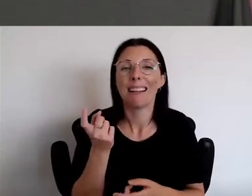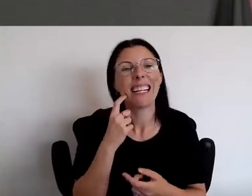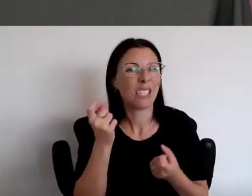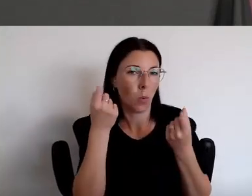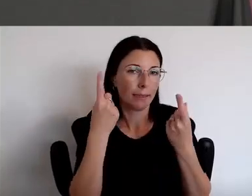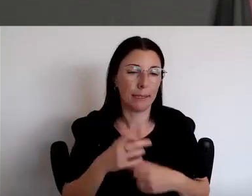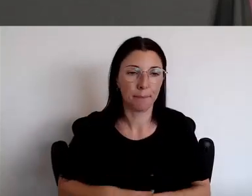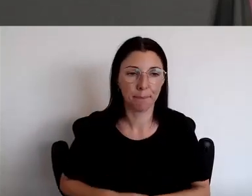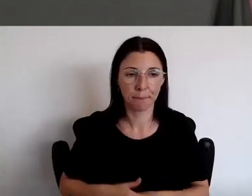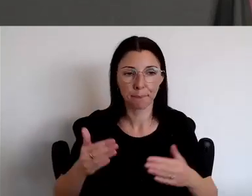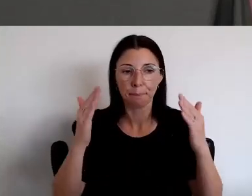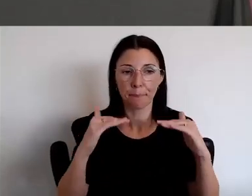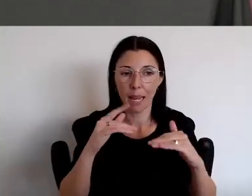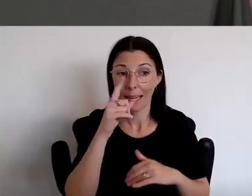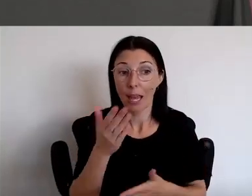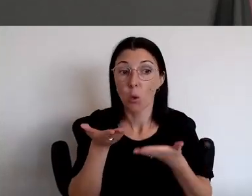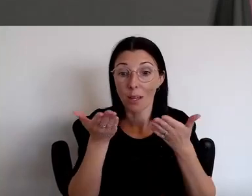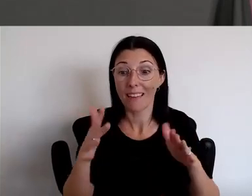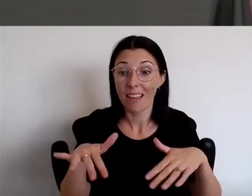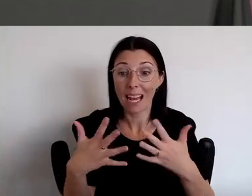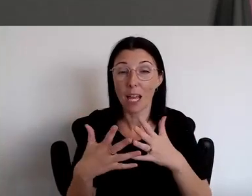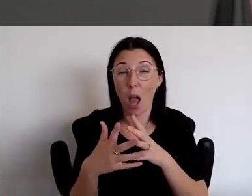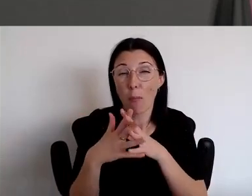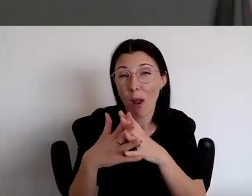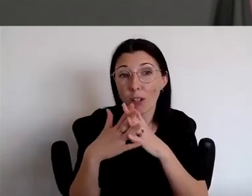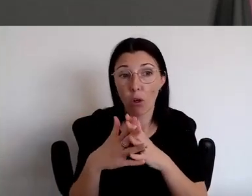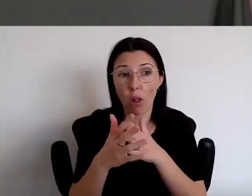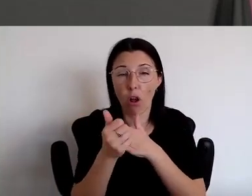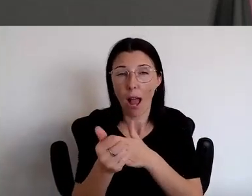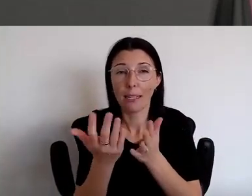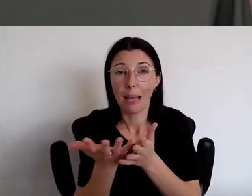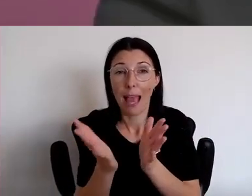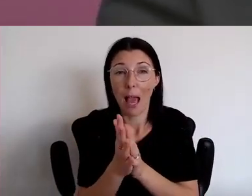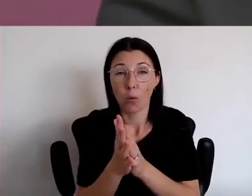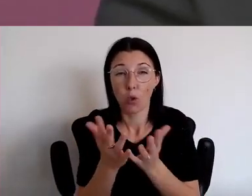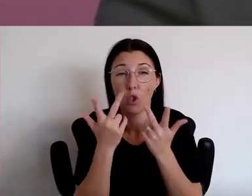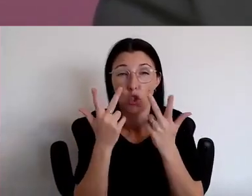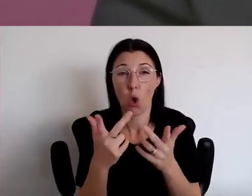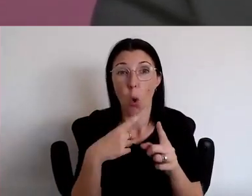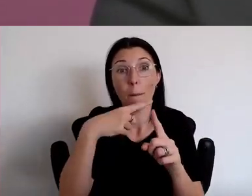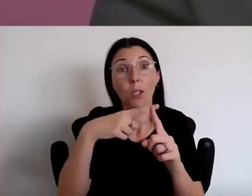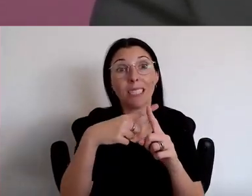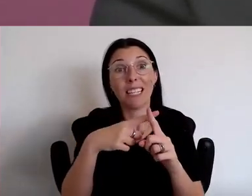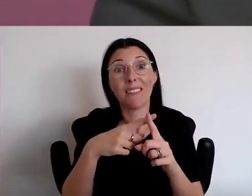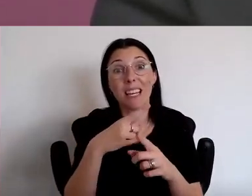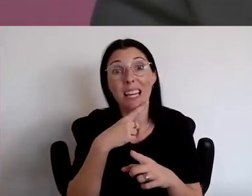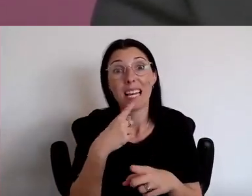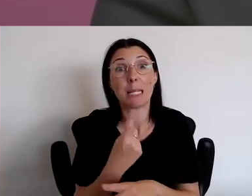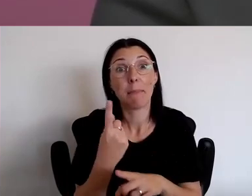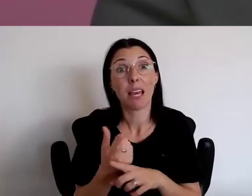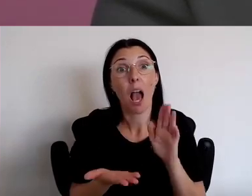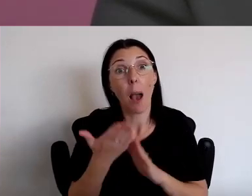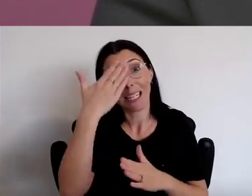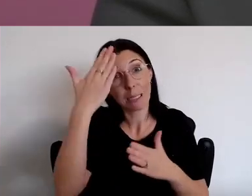And can you give any practical guidance on how to highlight positive speak-up experience where most